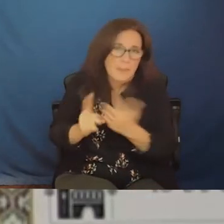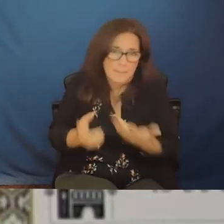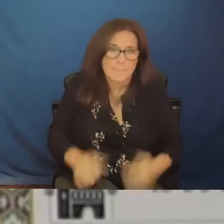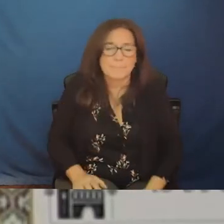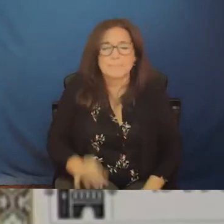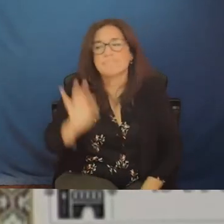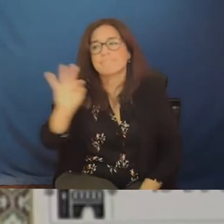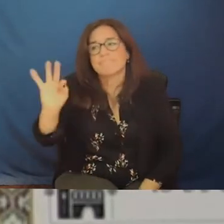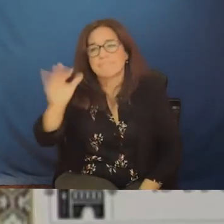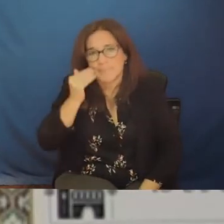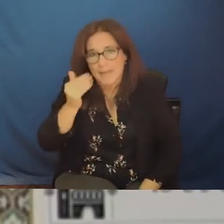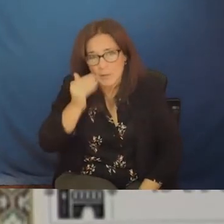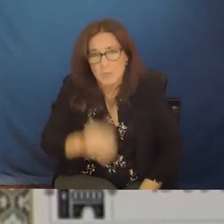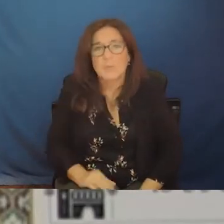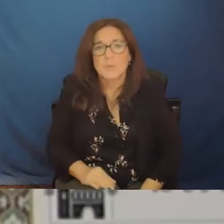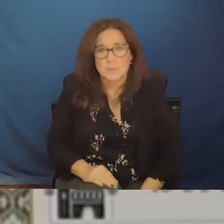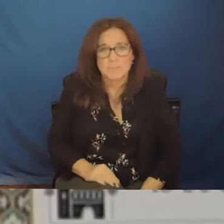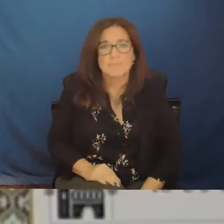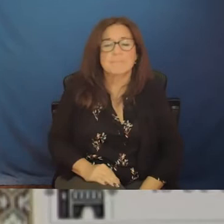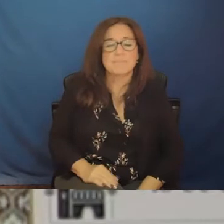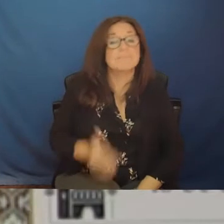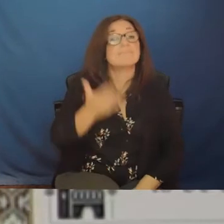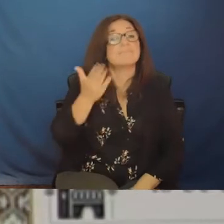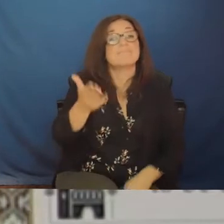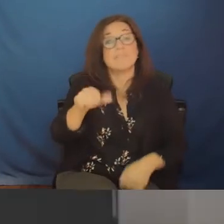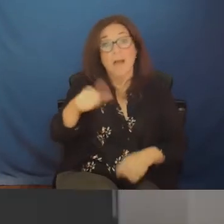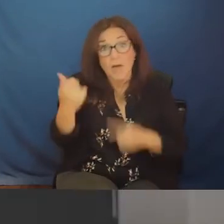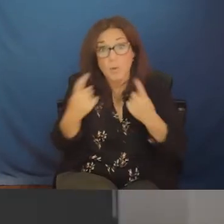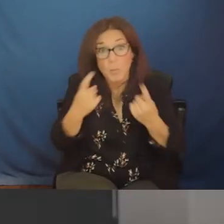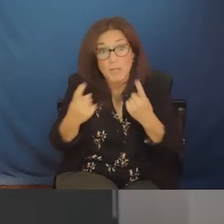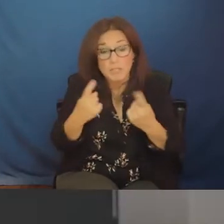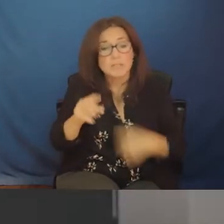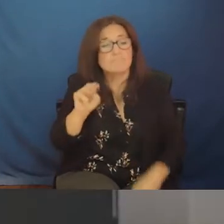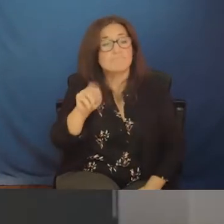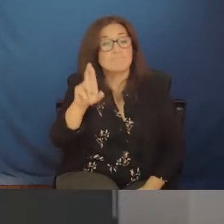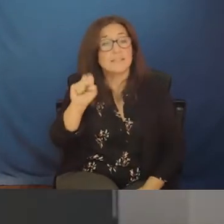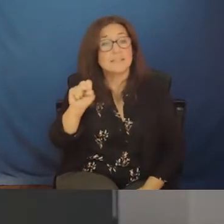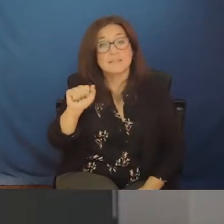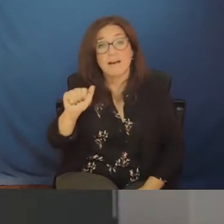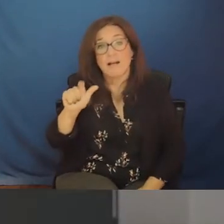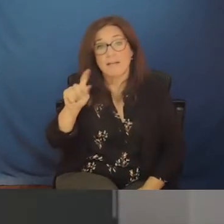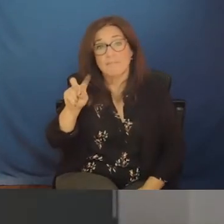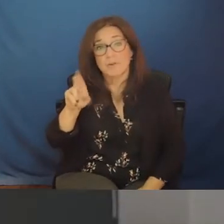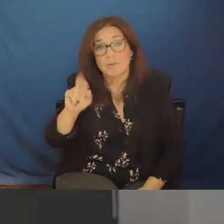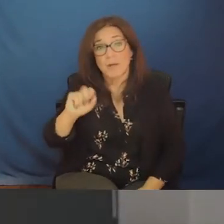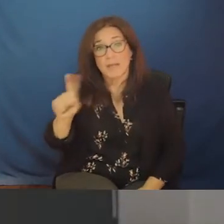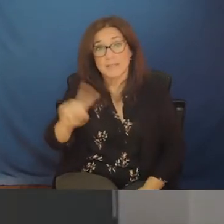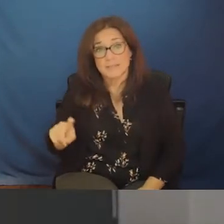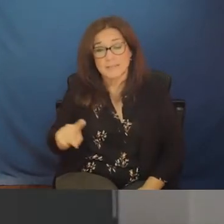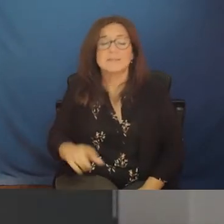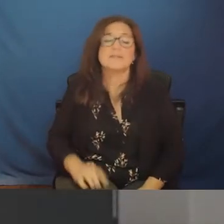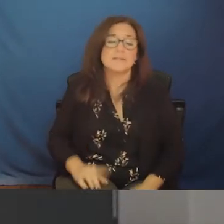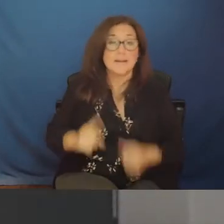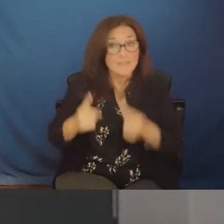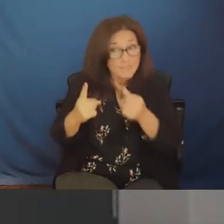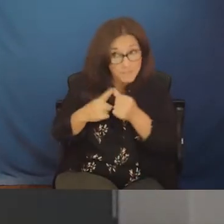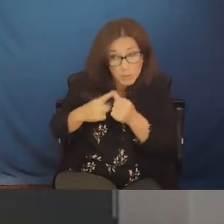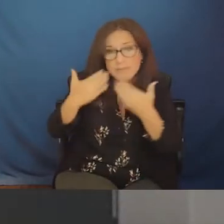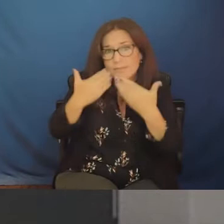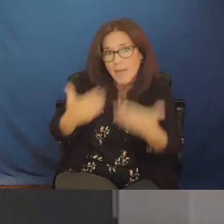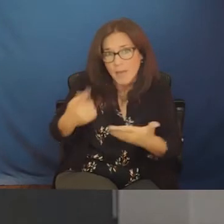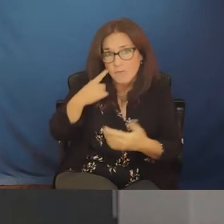Any further comments or questions? Ms. Alvarez? First of all, thank you. Thank you very much for that report. Thank you,